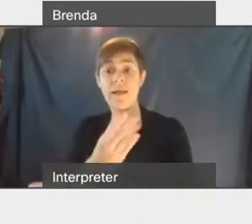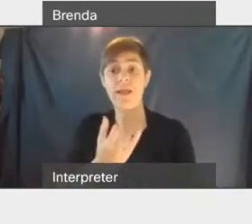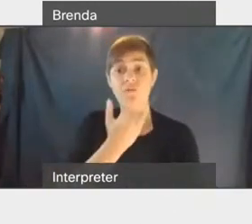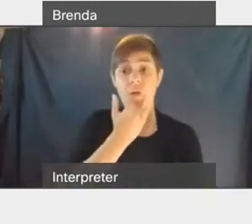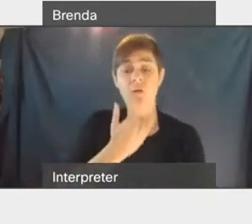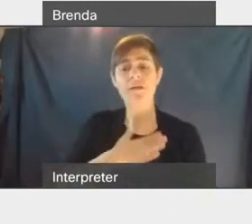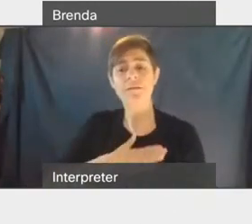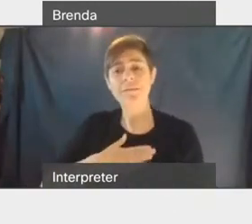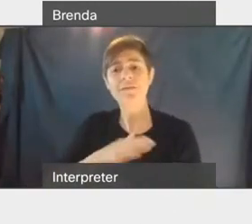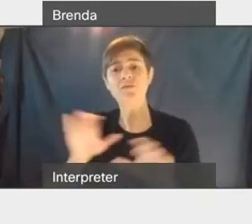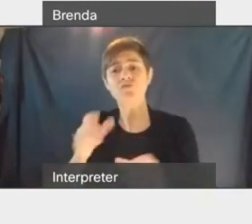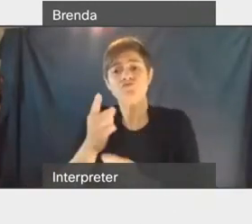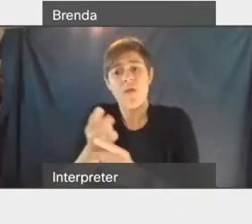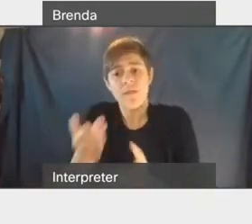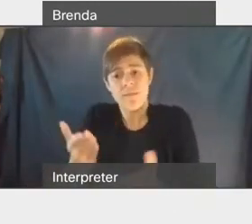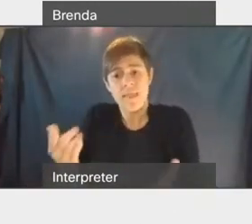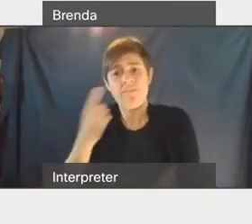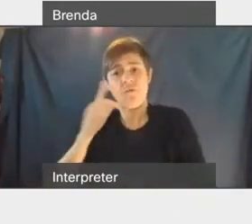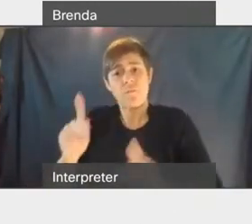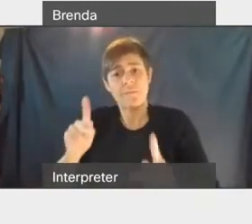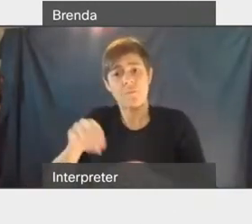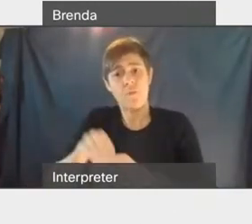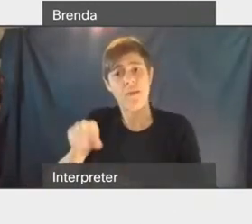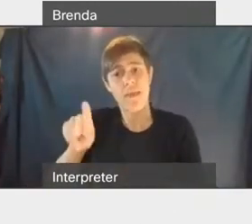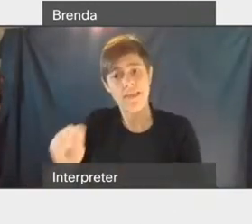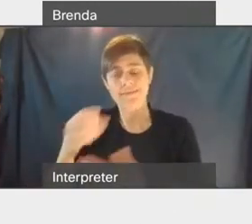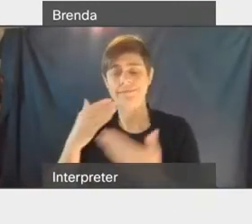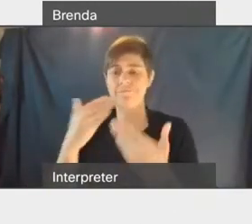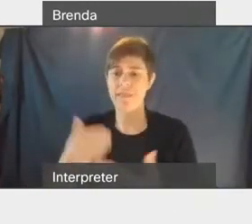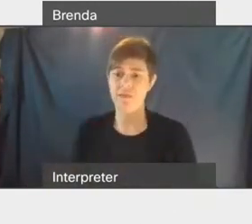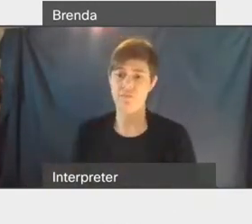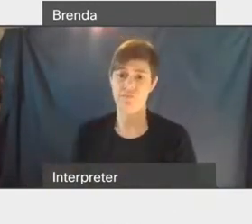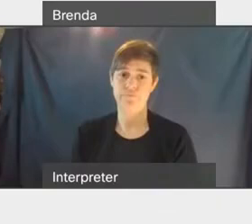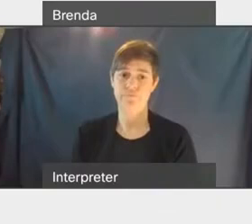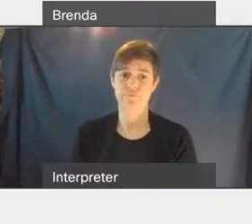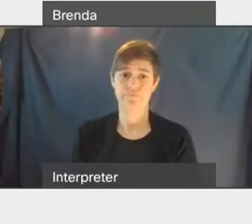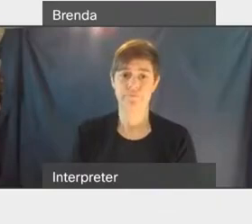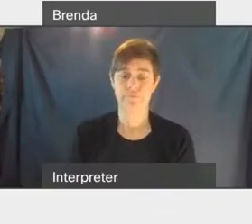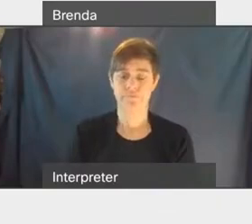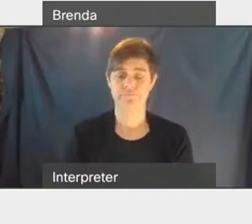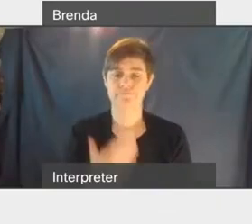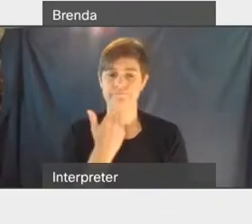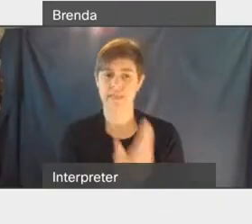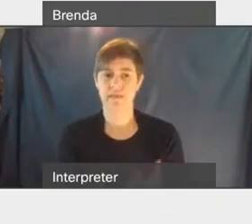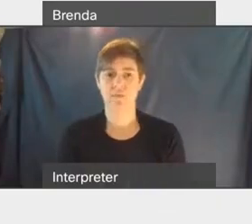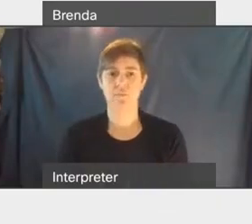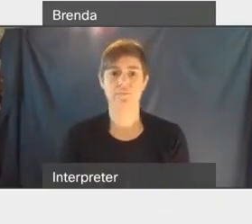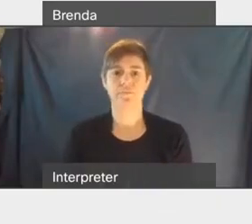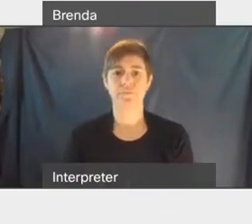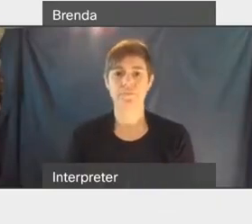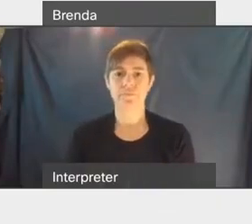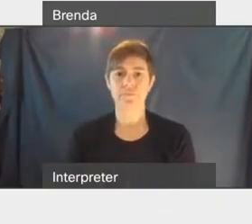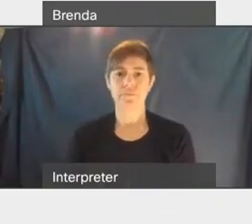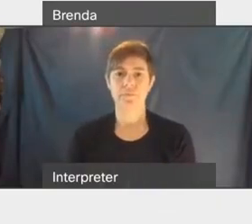please do the right thing for the citizens of Kansas. Thank you. Thank you very much.